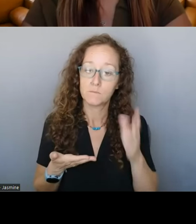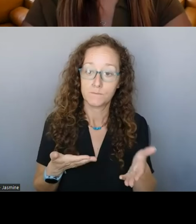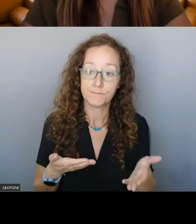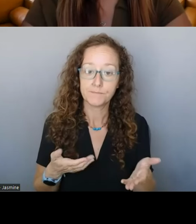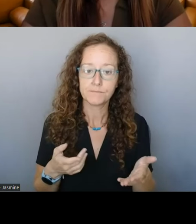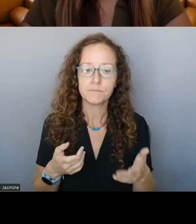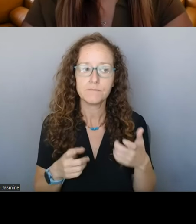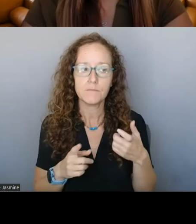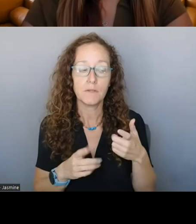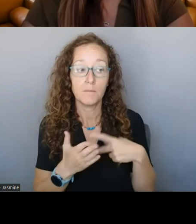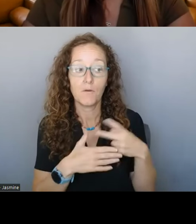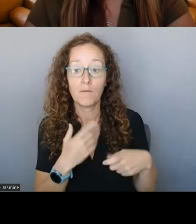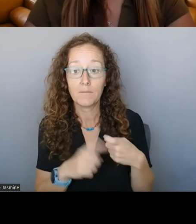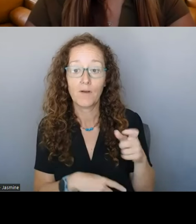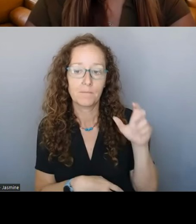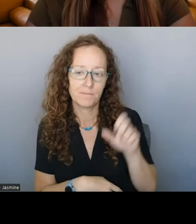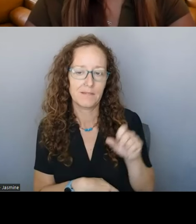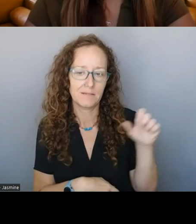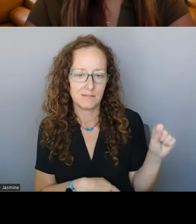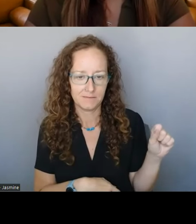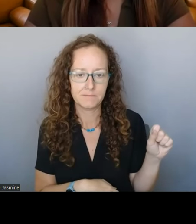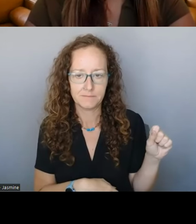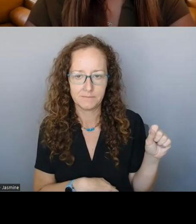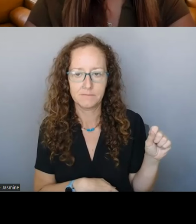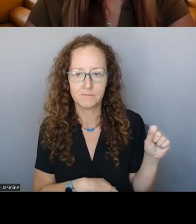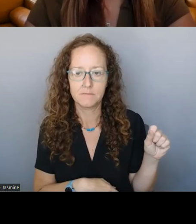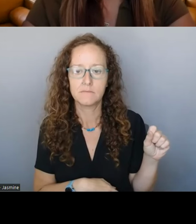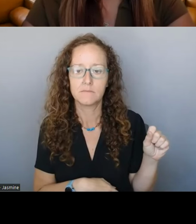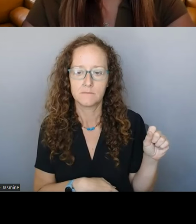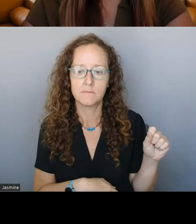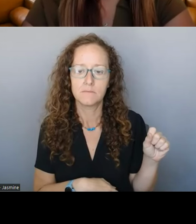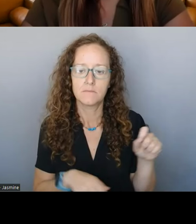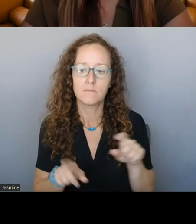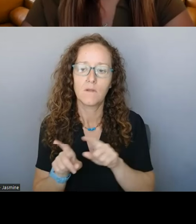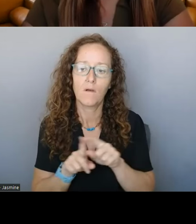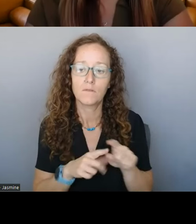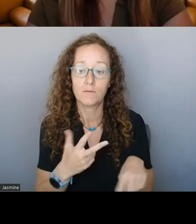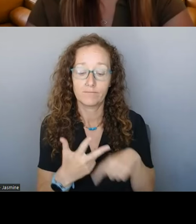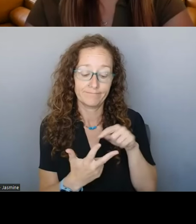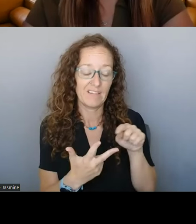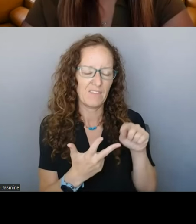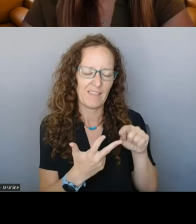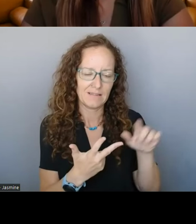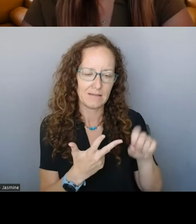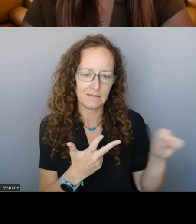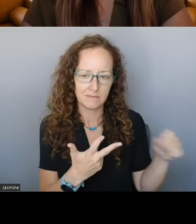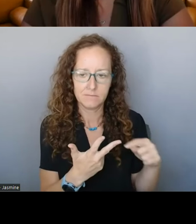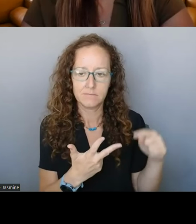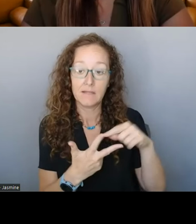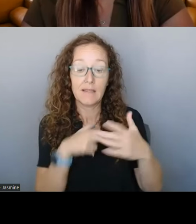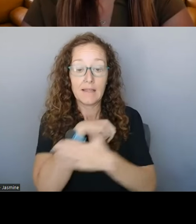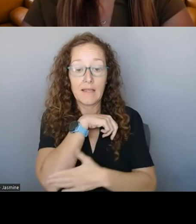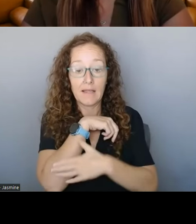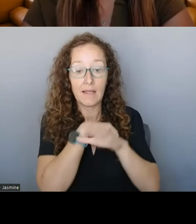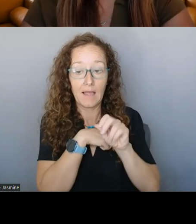Social Security. There are also Medicare savings programs that you can apply for through the county. These